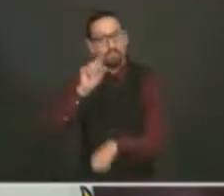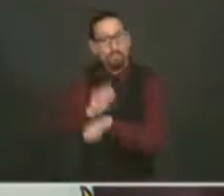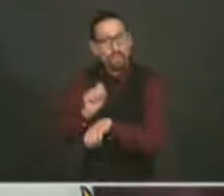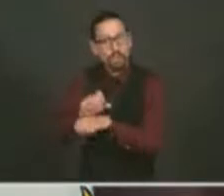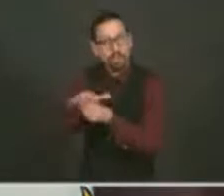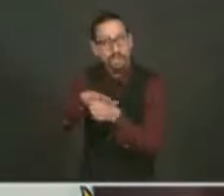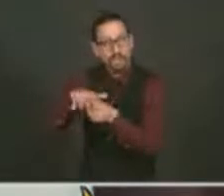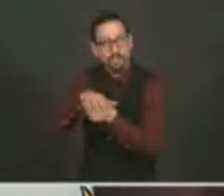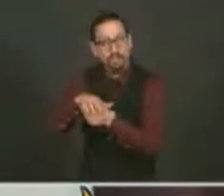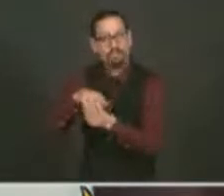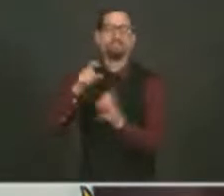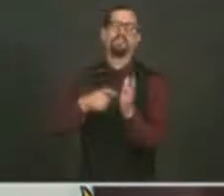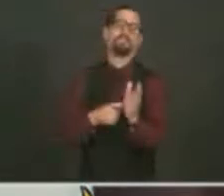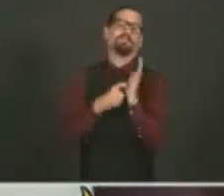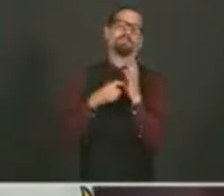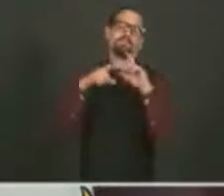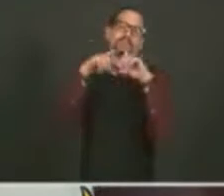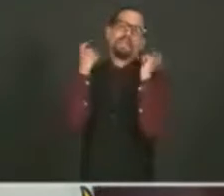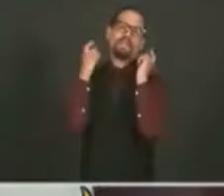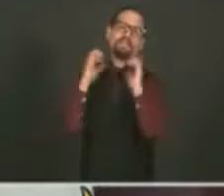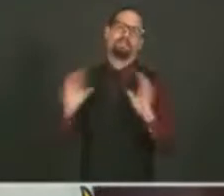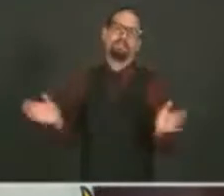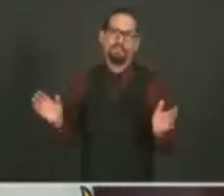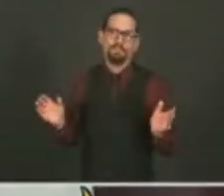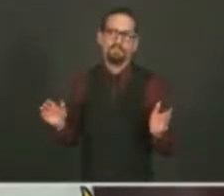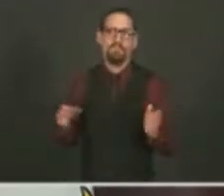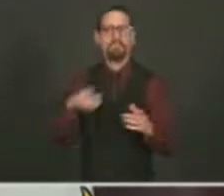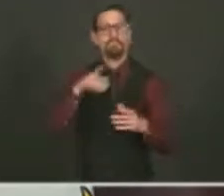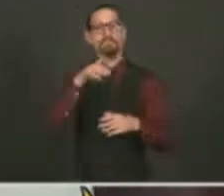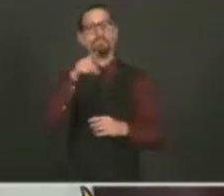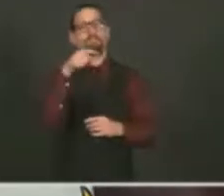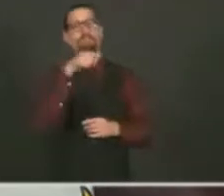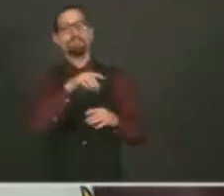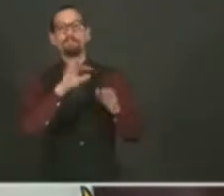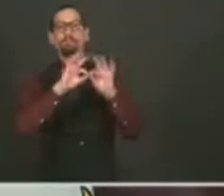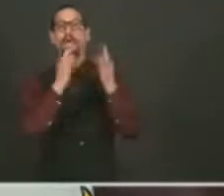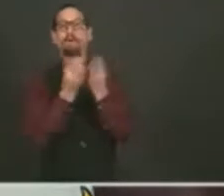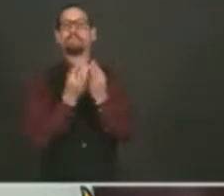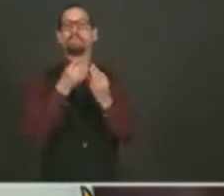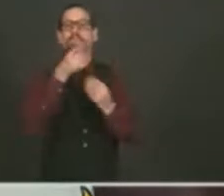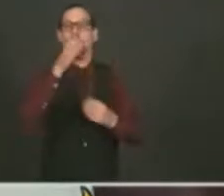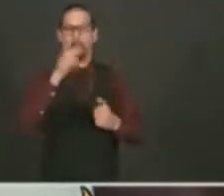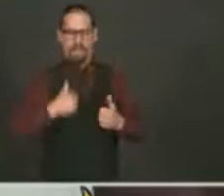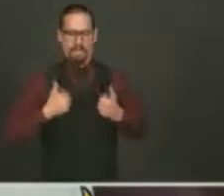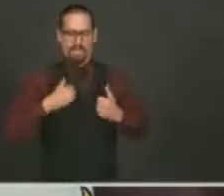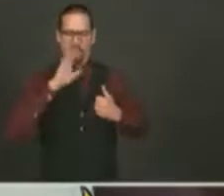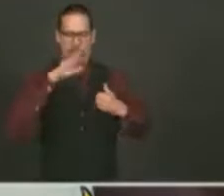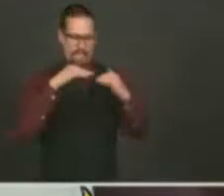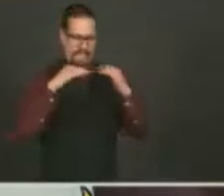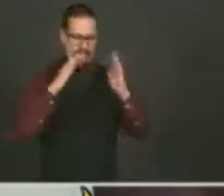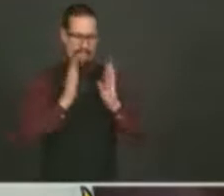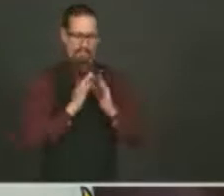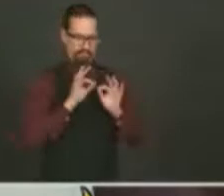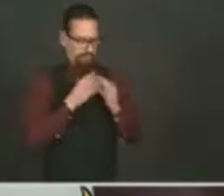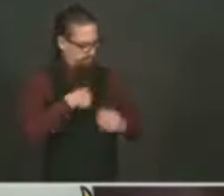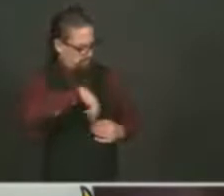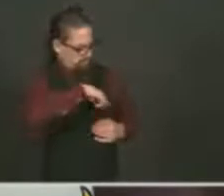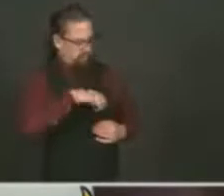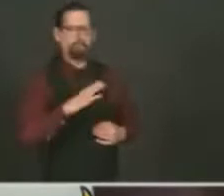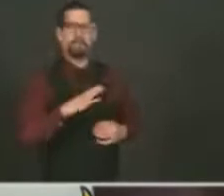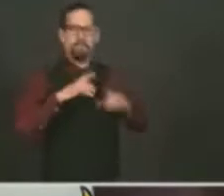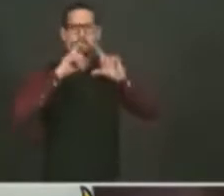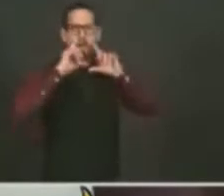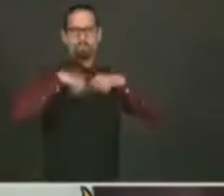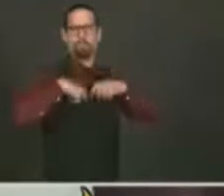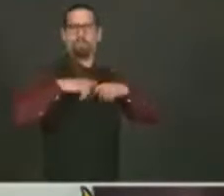know, with your extended family. And I know this is a pain. I'm probably going to hear about it from my brother and sister tonight.